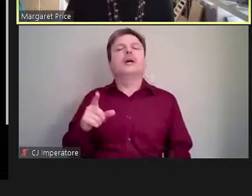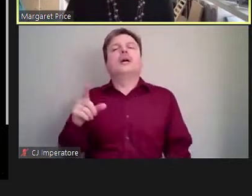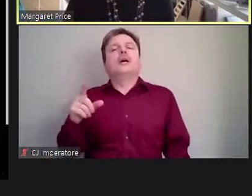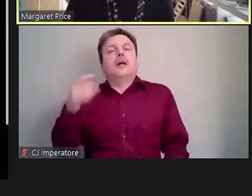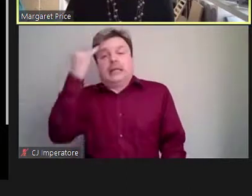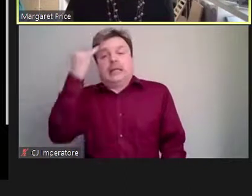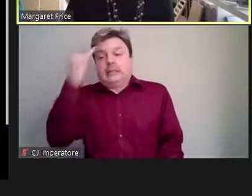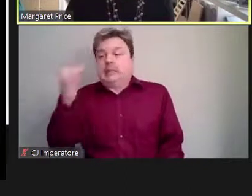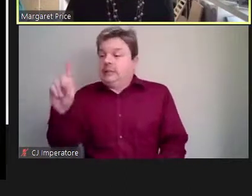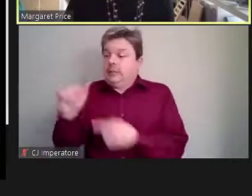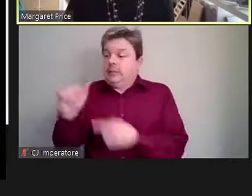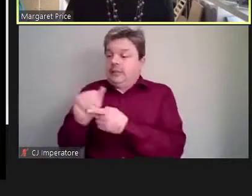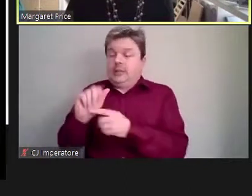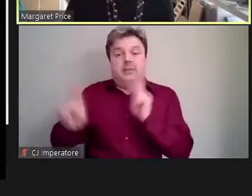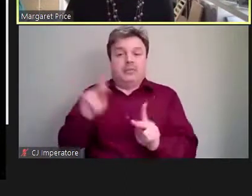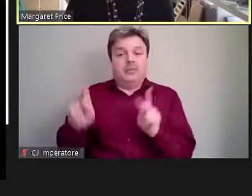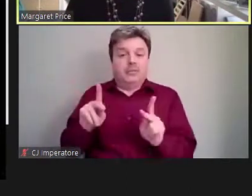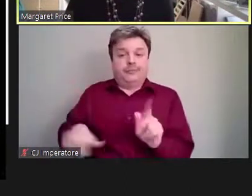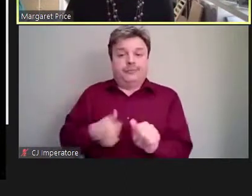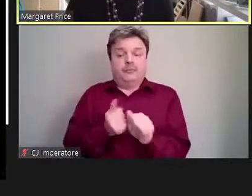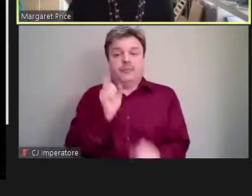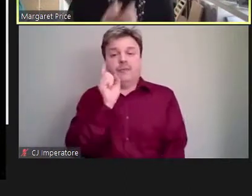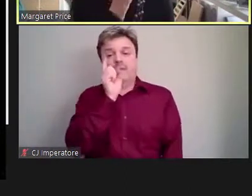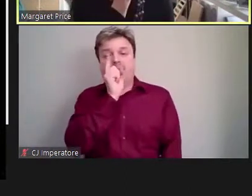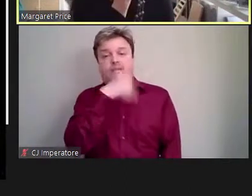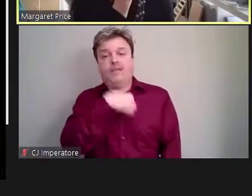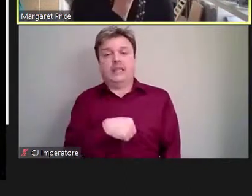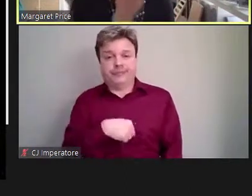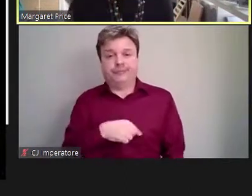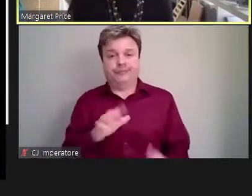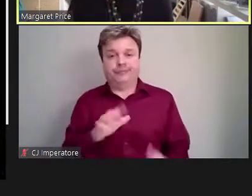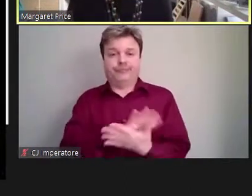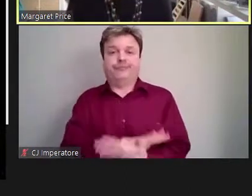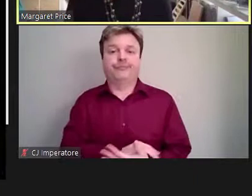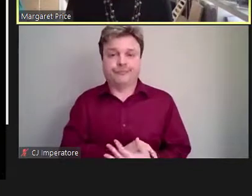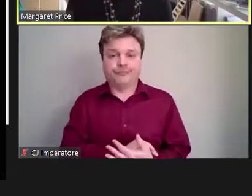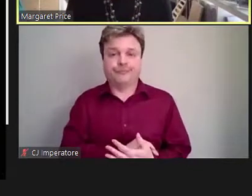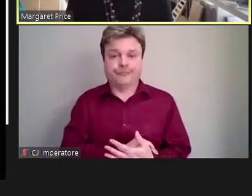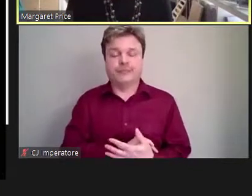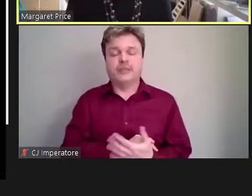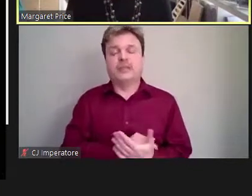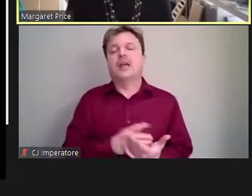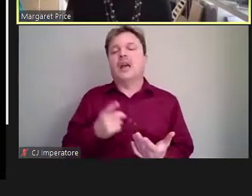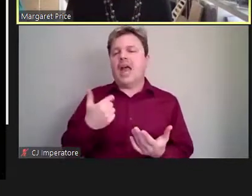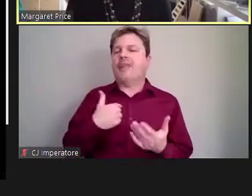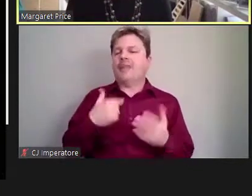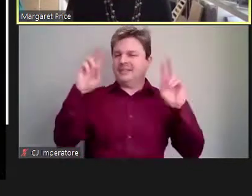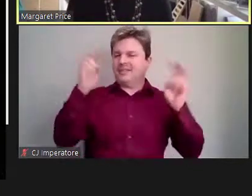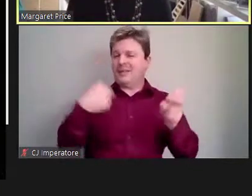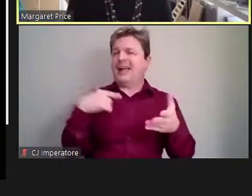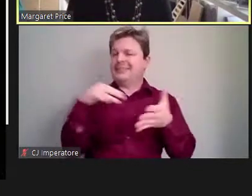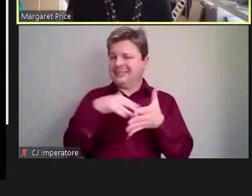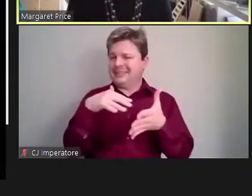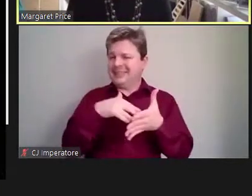And this gets to a topic that I have written about and studied a lot, the notion of